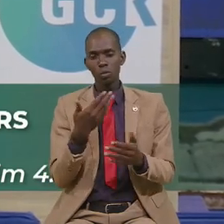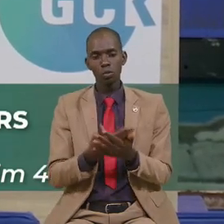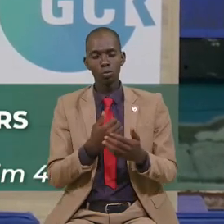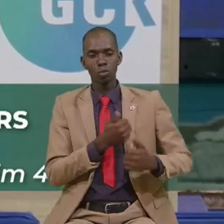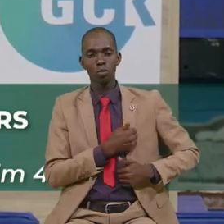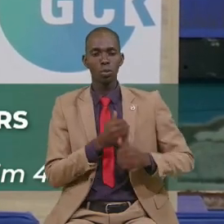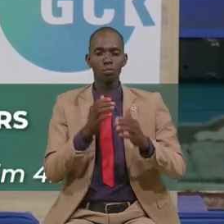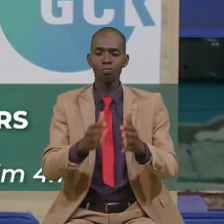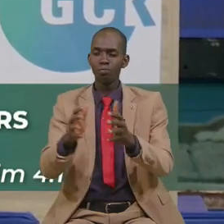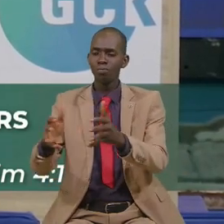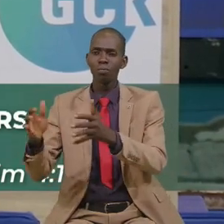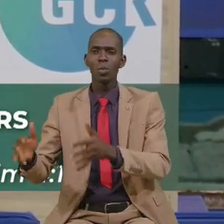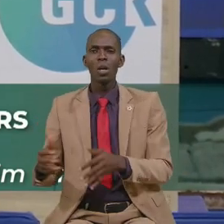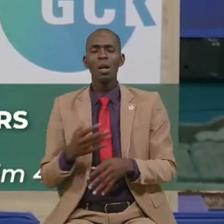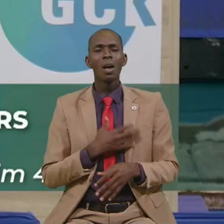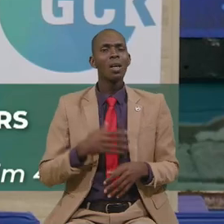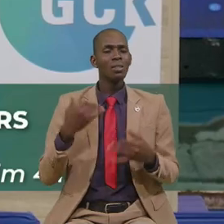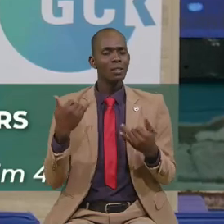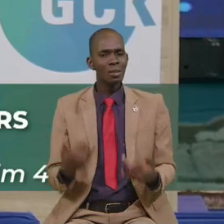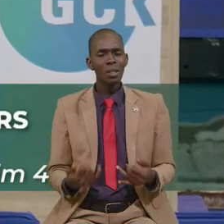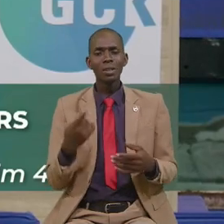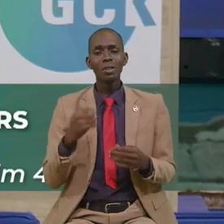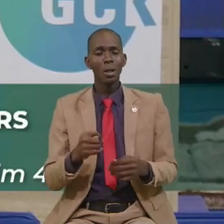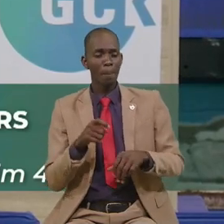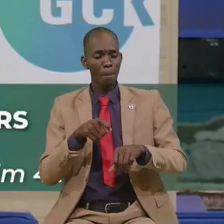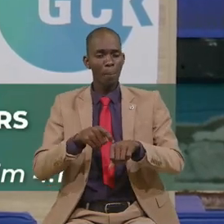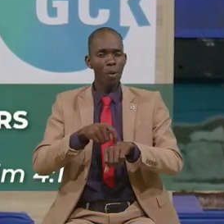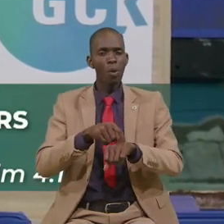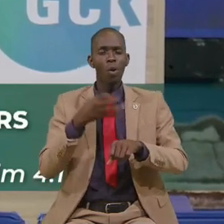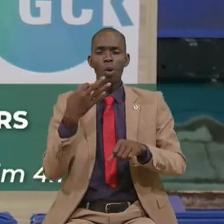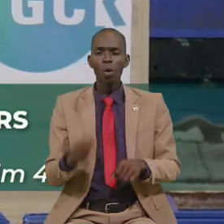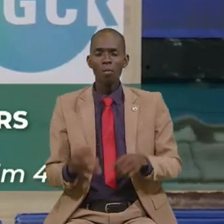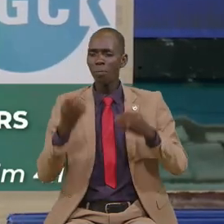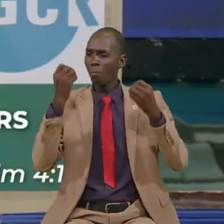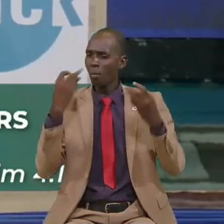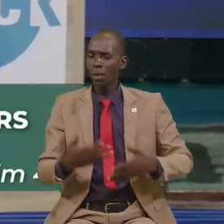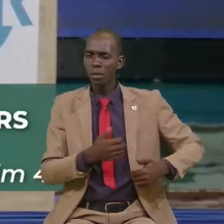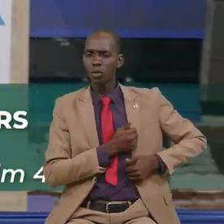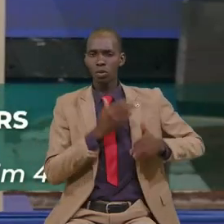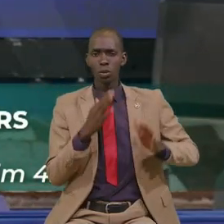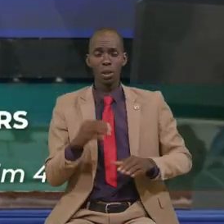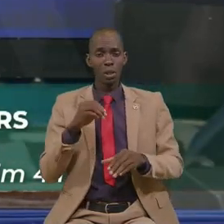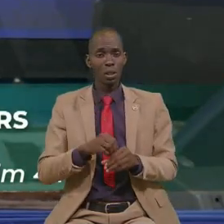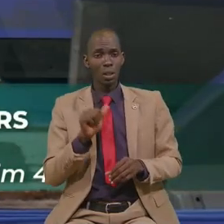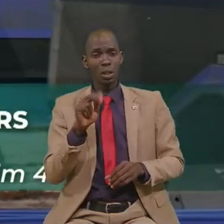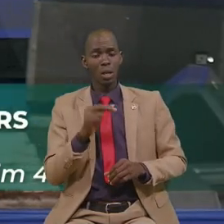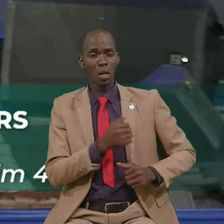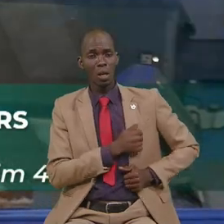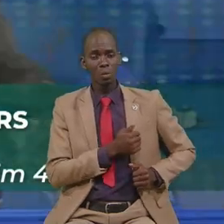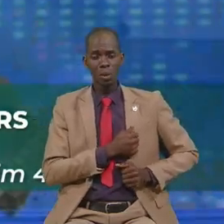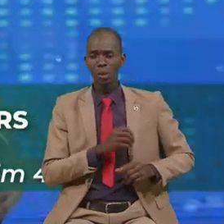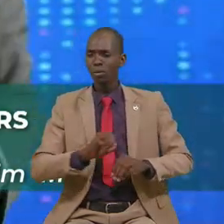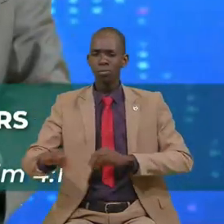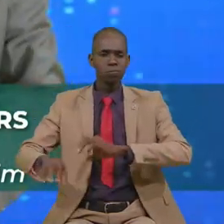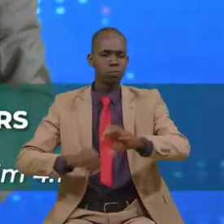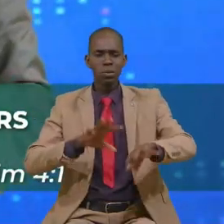the bones of many soldiers in an army. They were scattered. They were dry. And yet, if